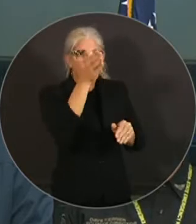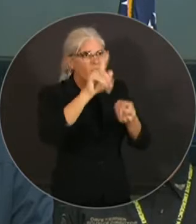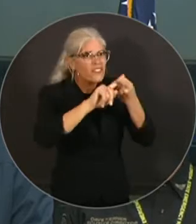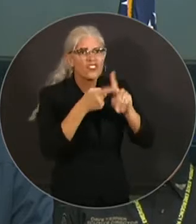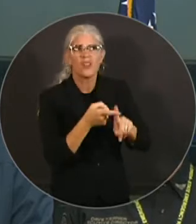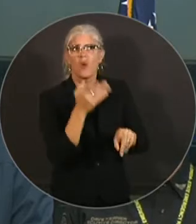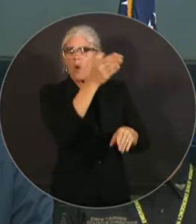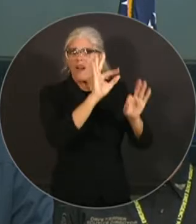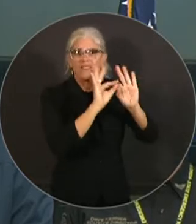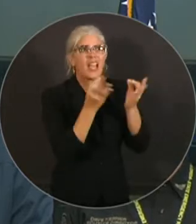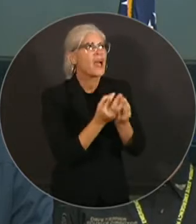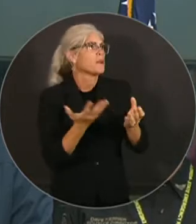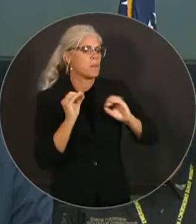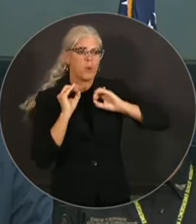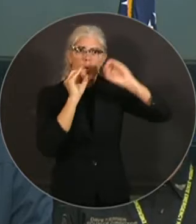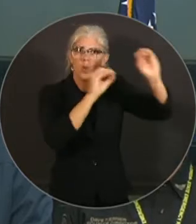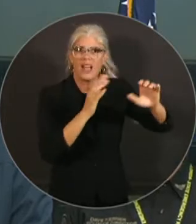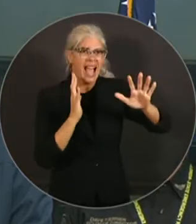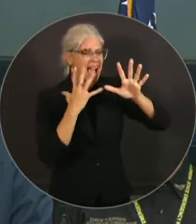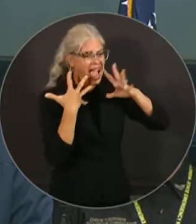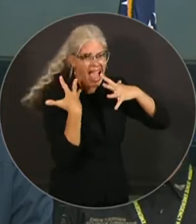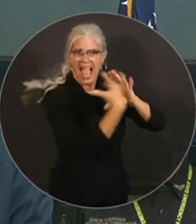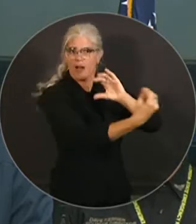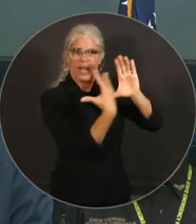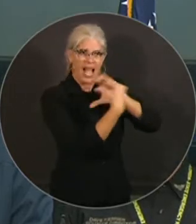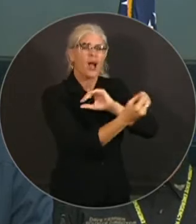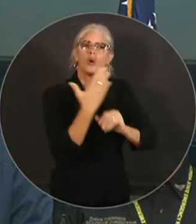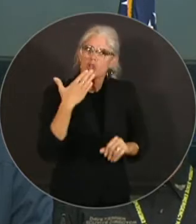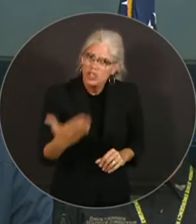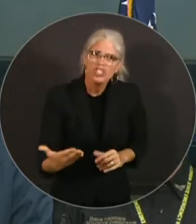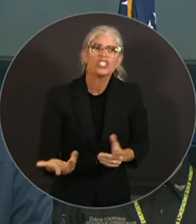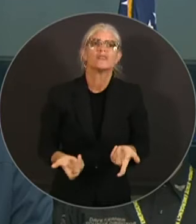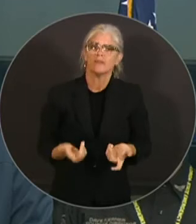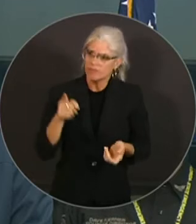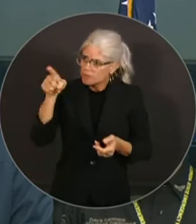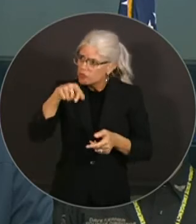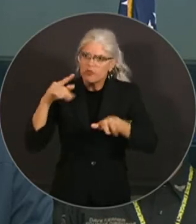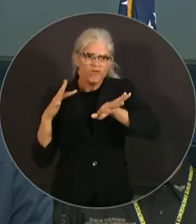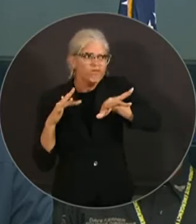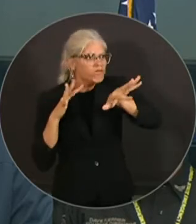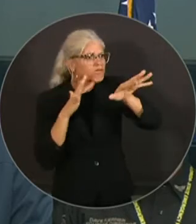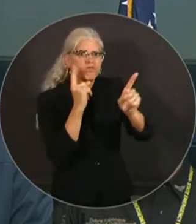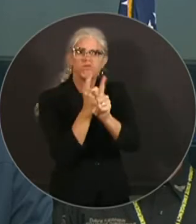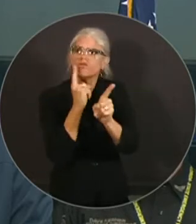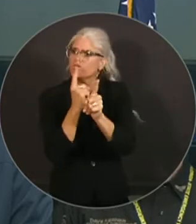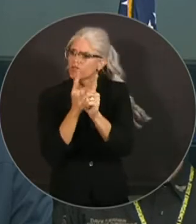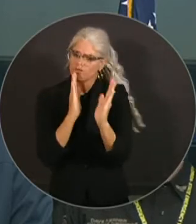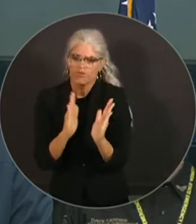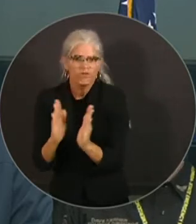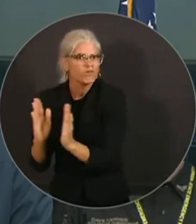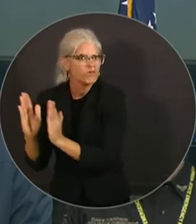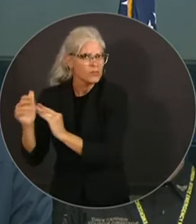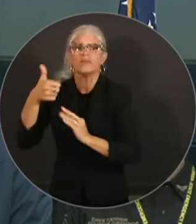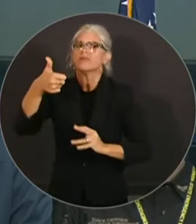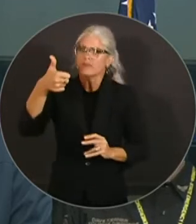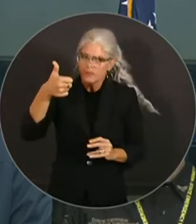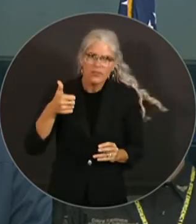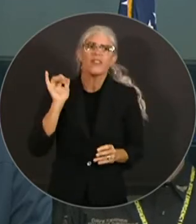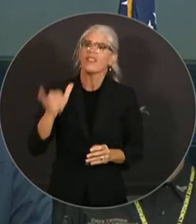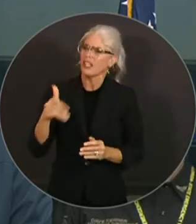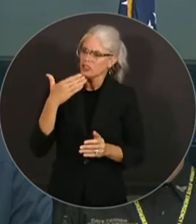of landfall in a very orderly fashion. They know that the traffic's going to be there. So, again, this is actually a good